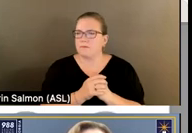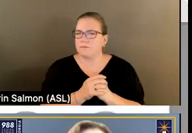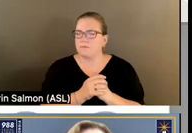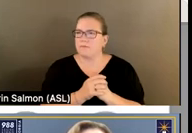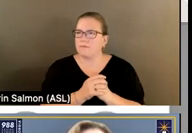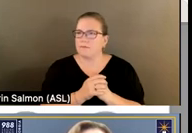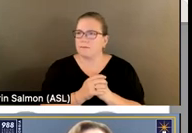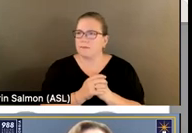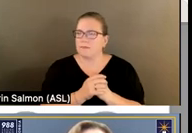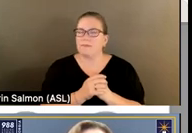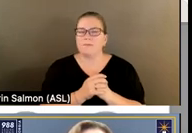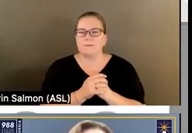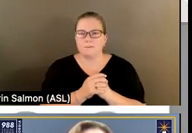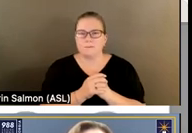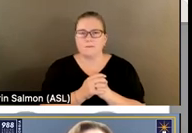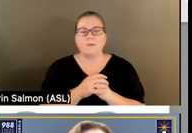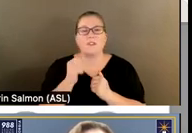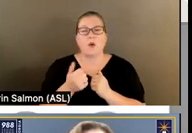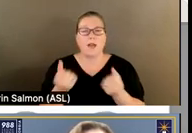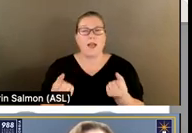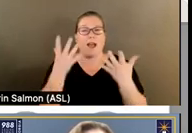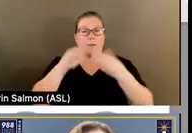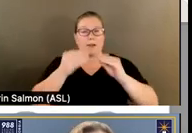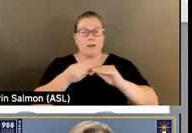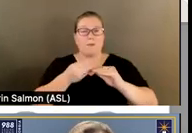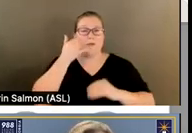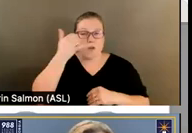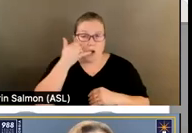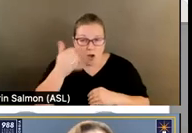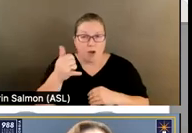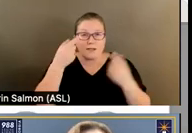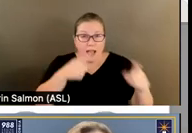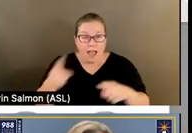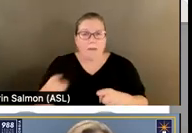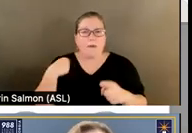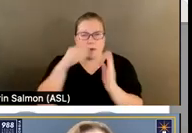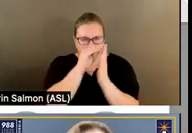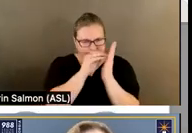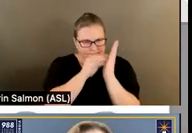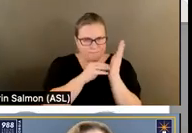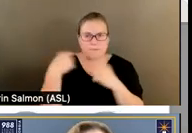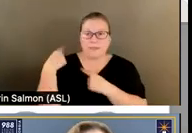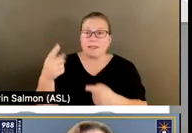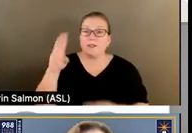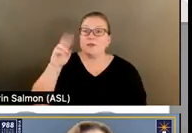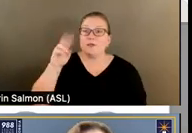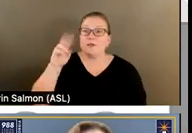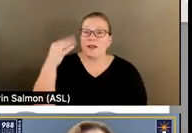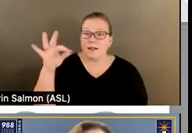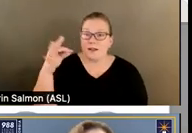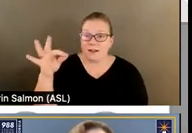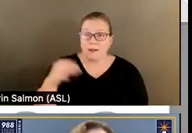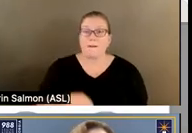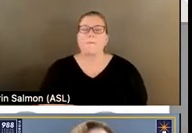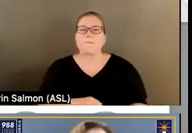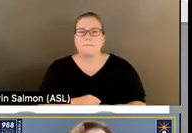So we have been monitoring call volume here at DBHDD since 2019, and this is the 4-year, 7-day